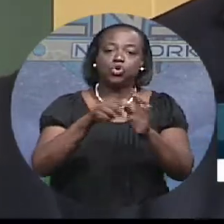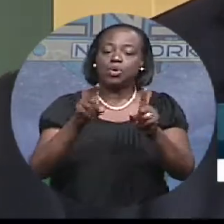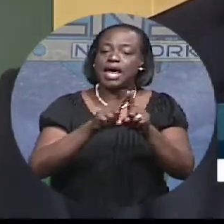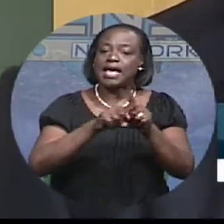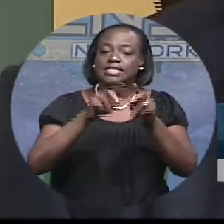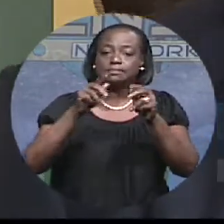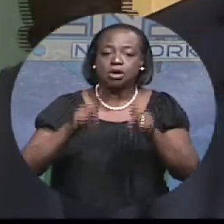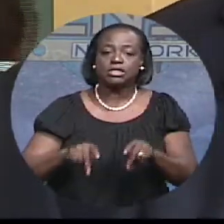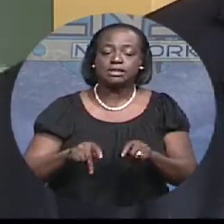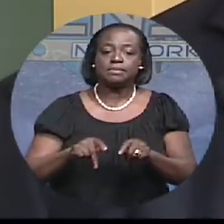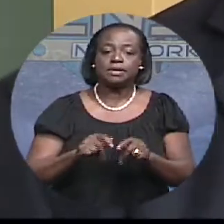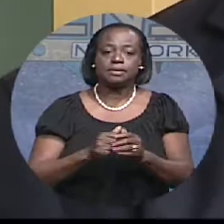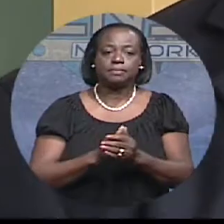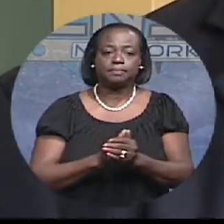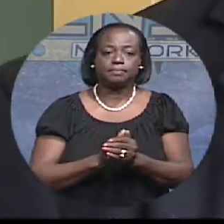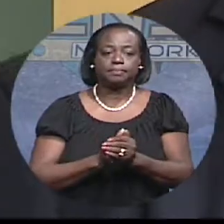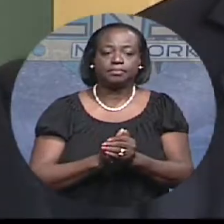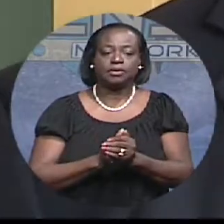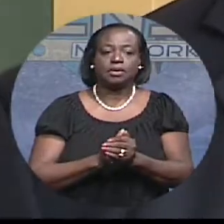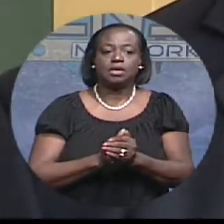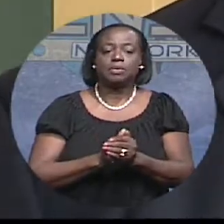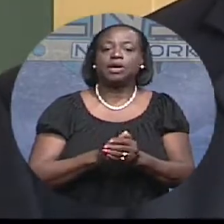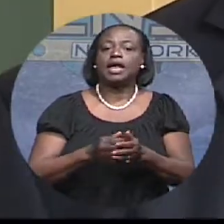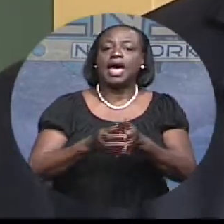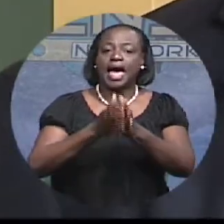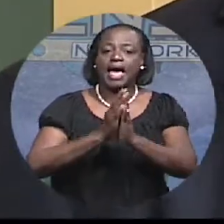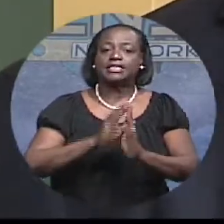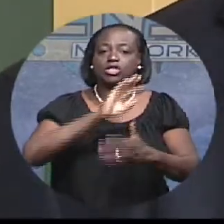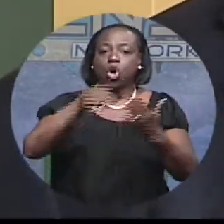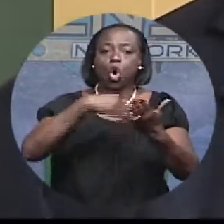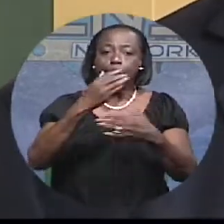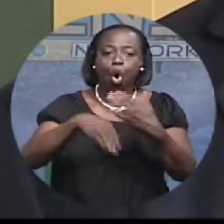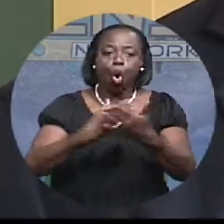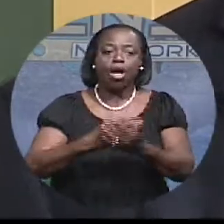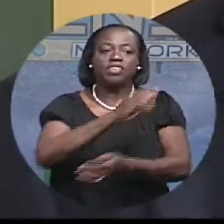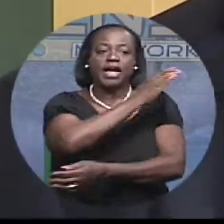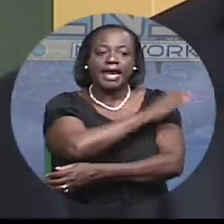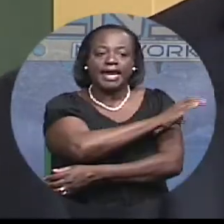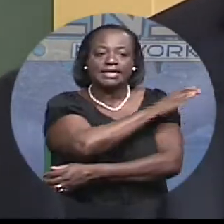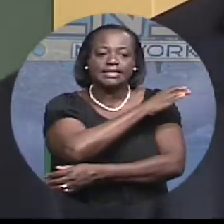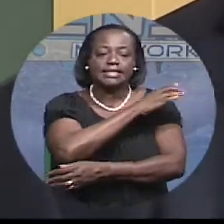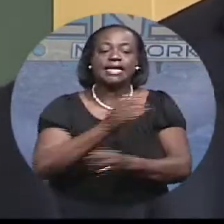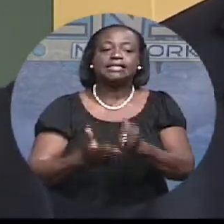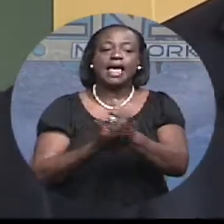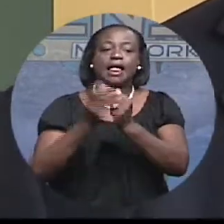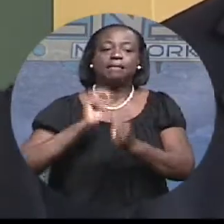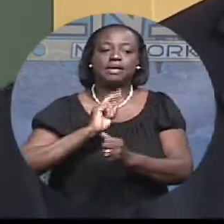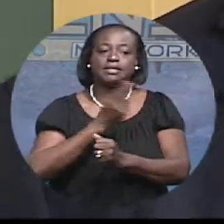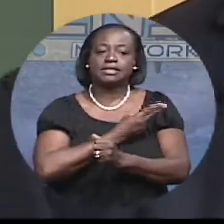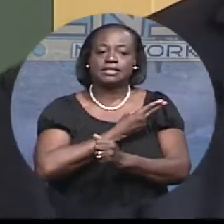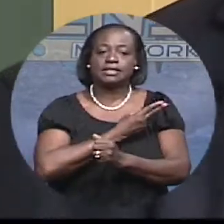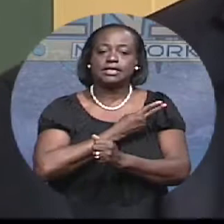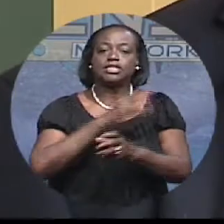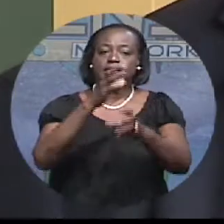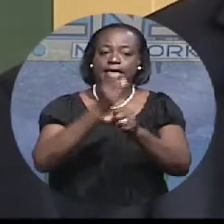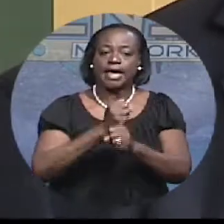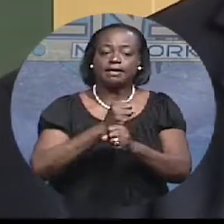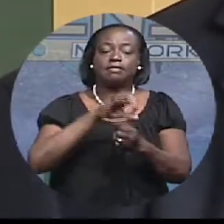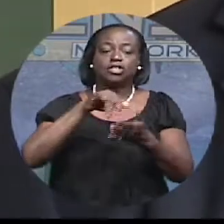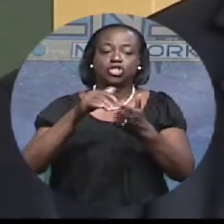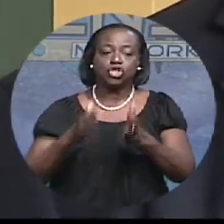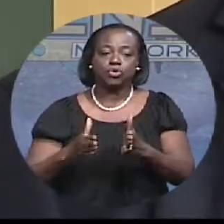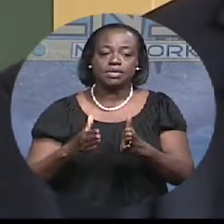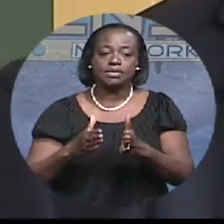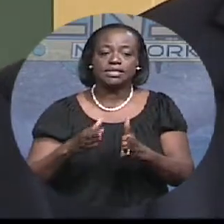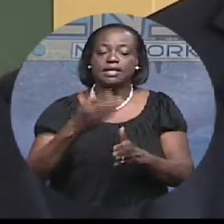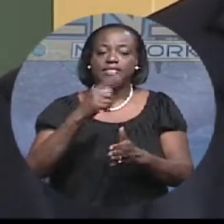firm and the clinics to try and help us out with supplying those medicals for our students, for them in order to be